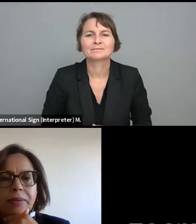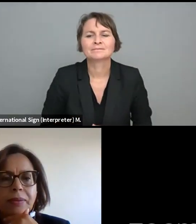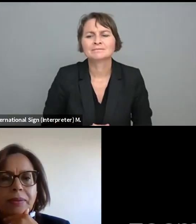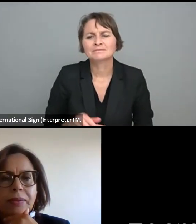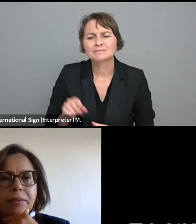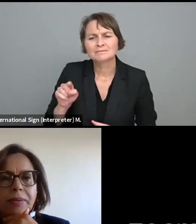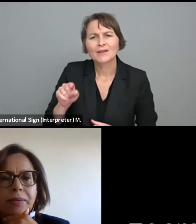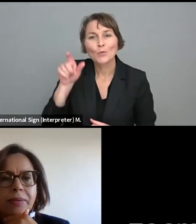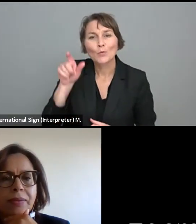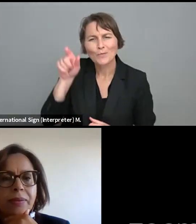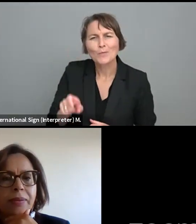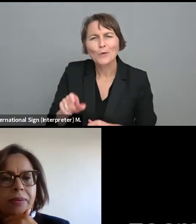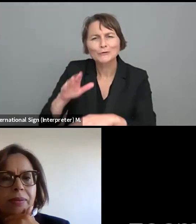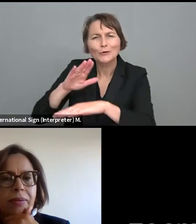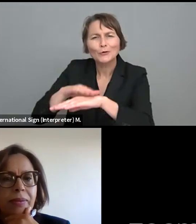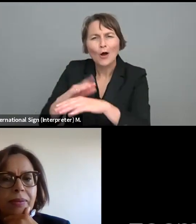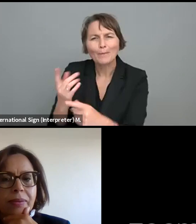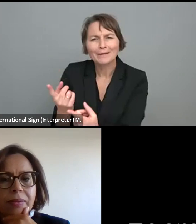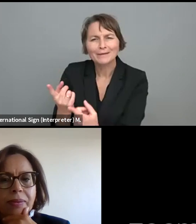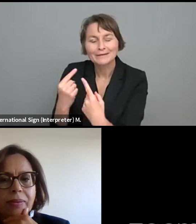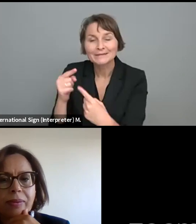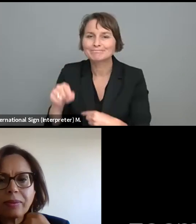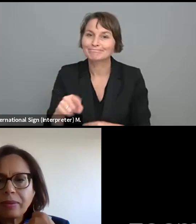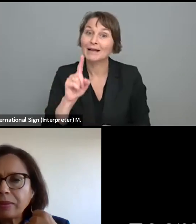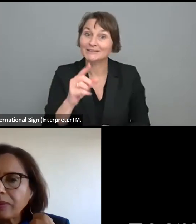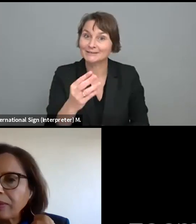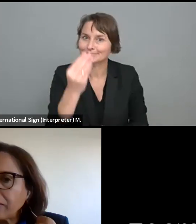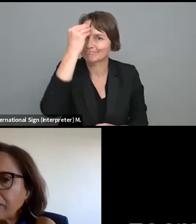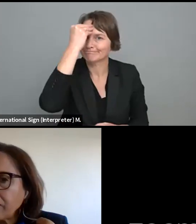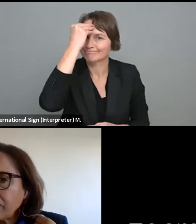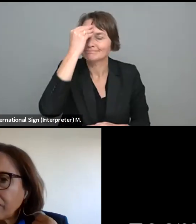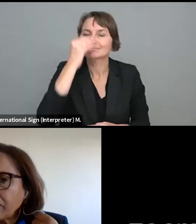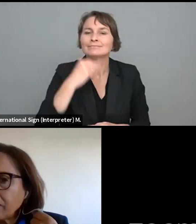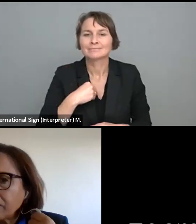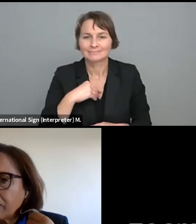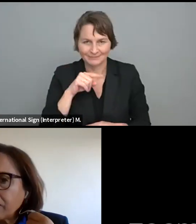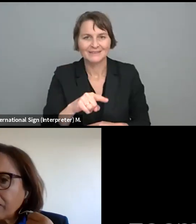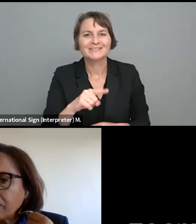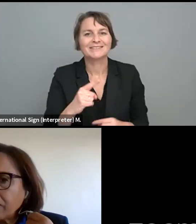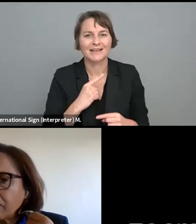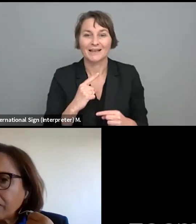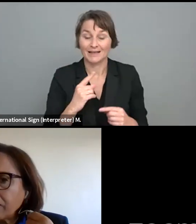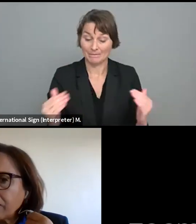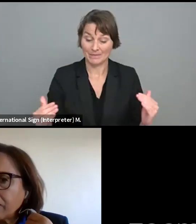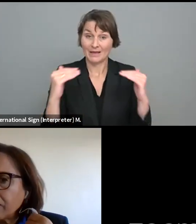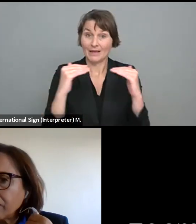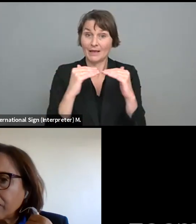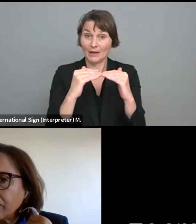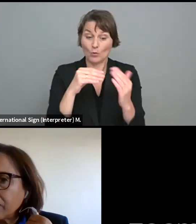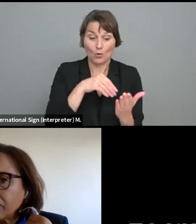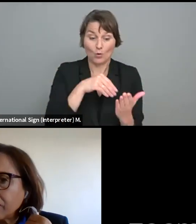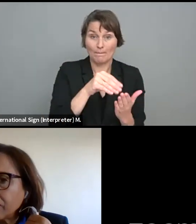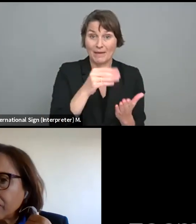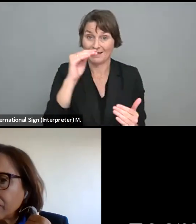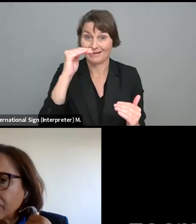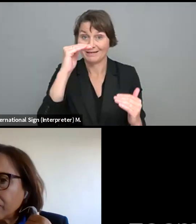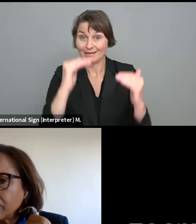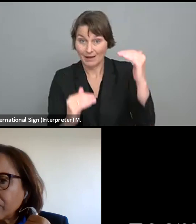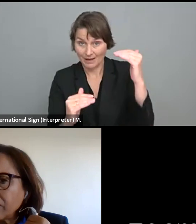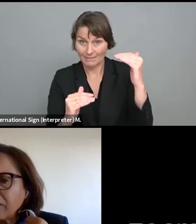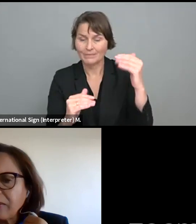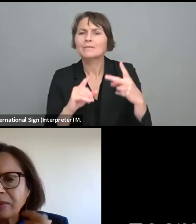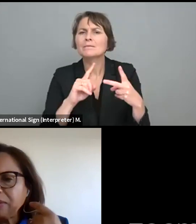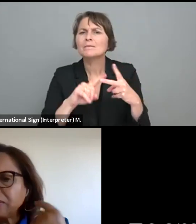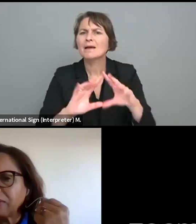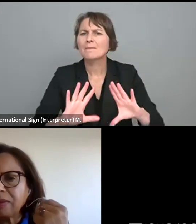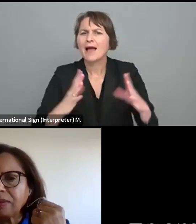I think we should also remember the effects of the equal pay gap and the pandemic on people living with disabilities. So